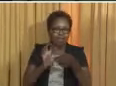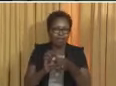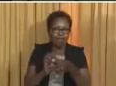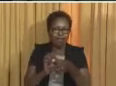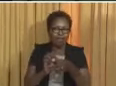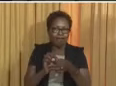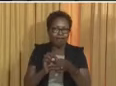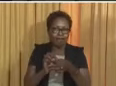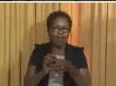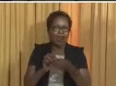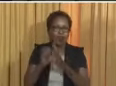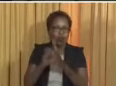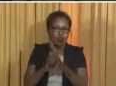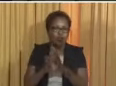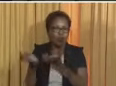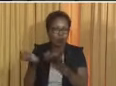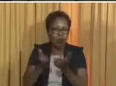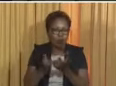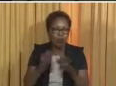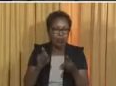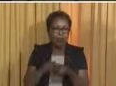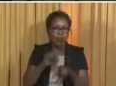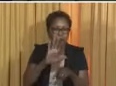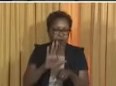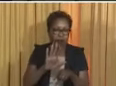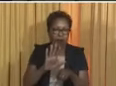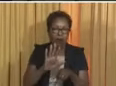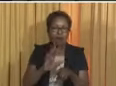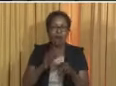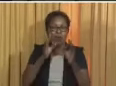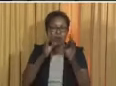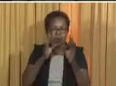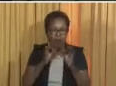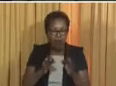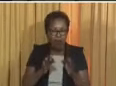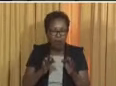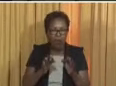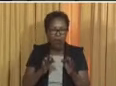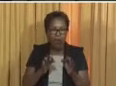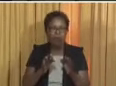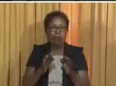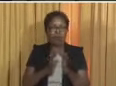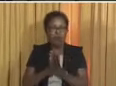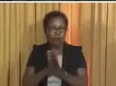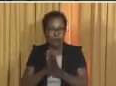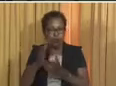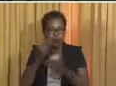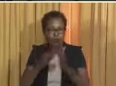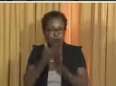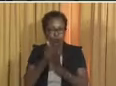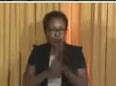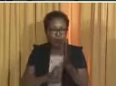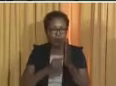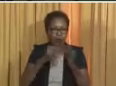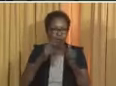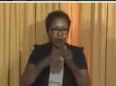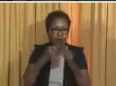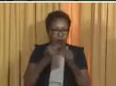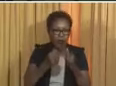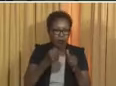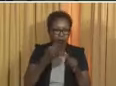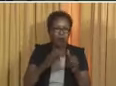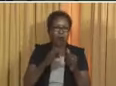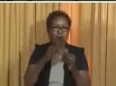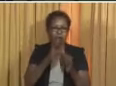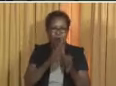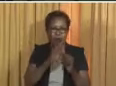constitutional requirements? And 5, was the President in contravention of Article 73(1) of the Constitution for claiming